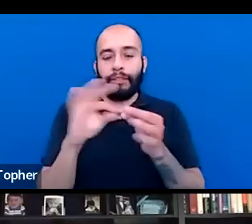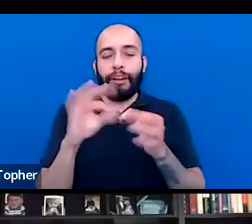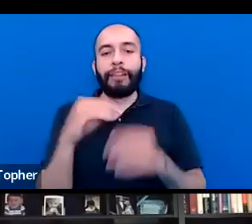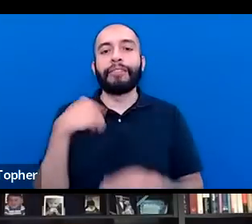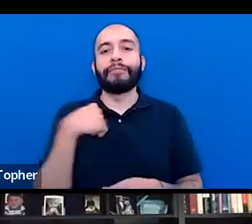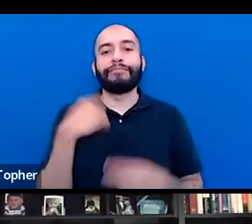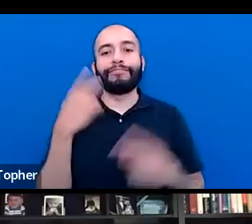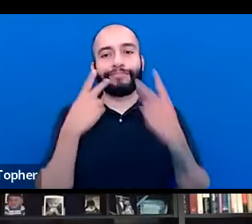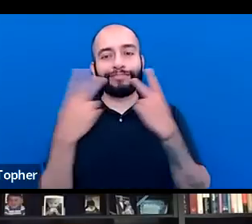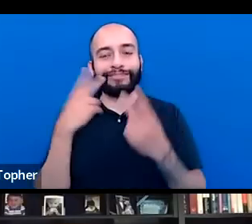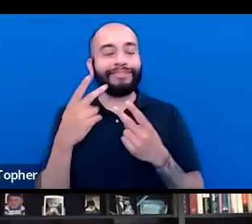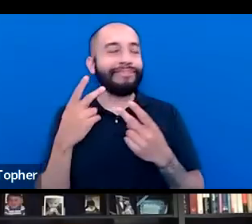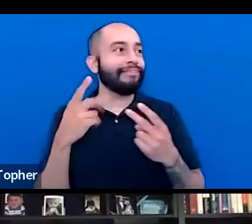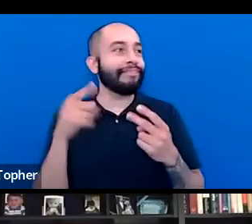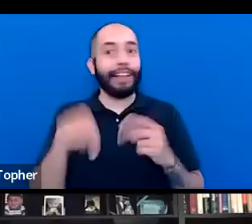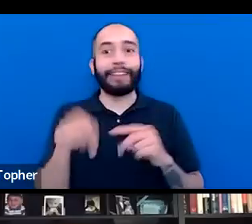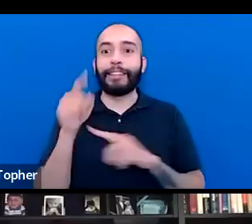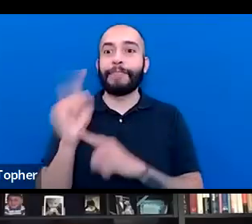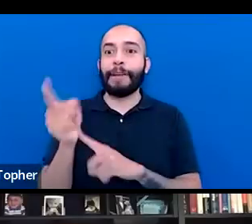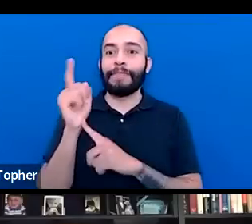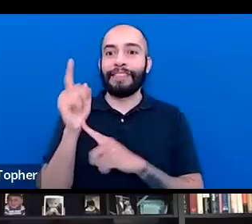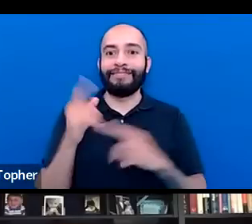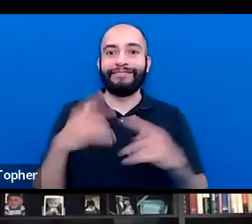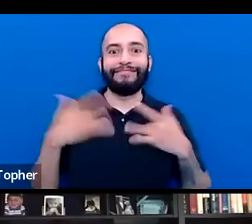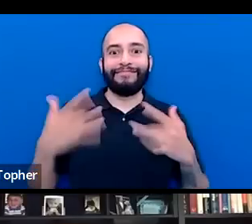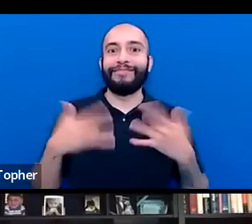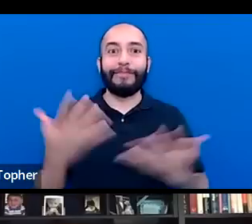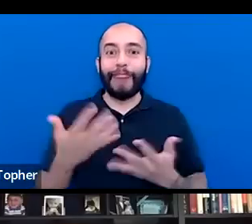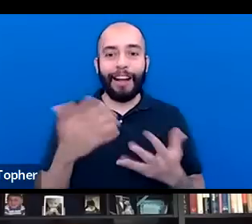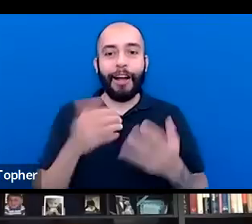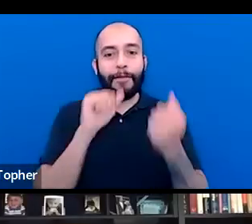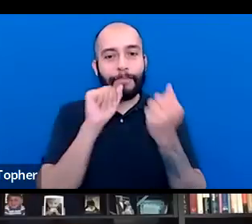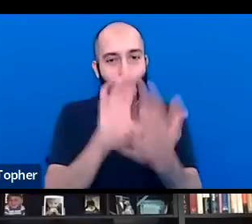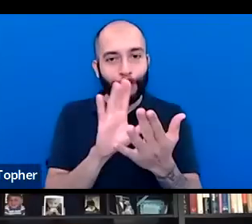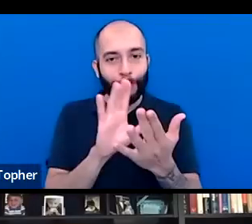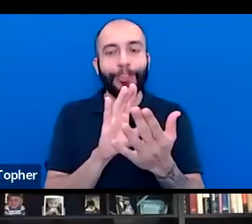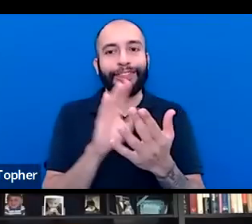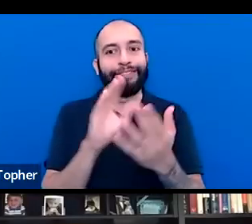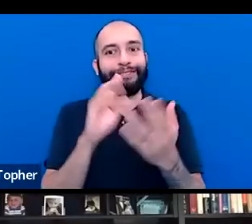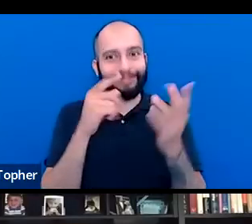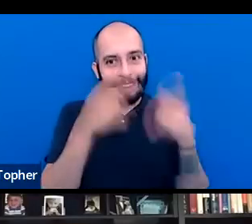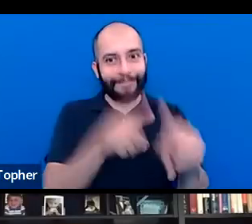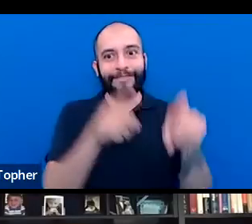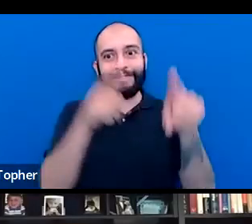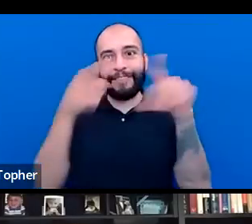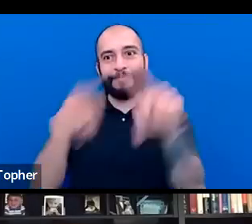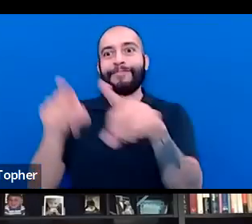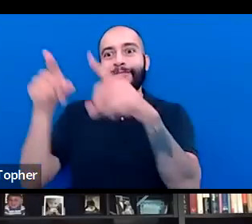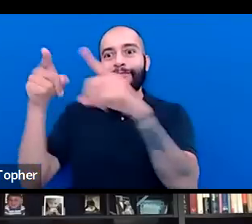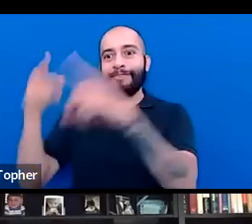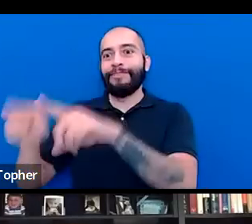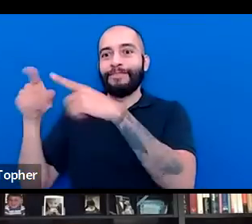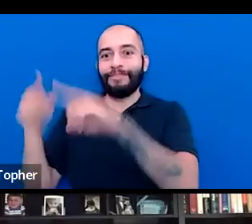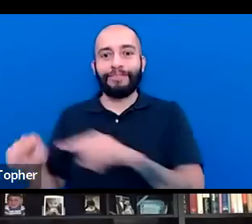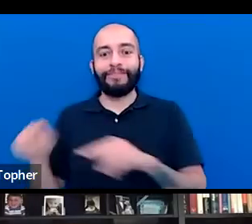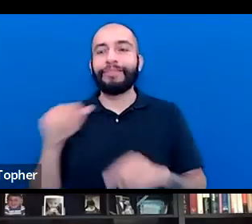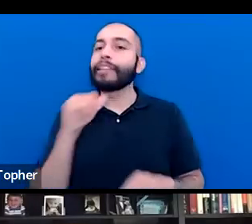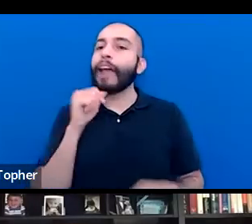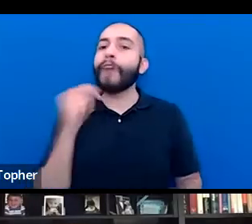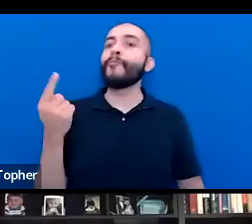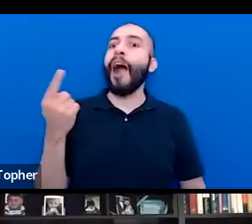happening. We have more than one union trying at Amazon. We have more than one union trying at REI. We